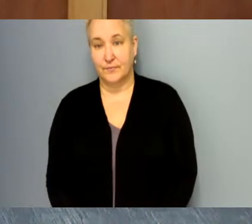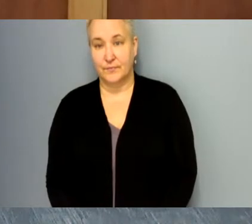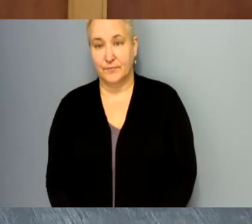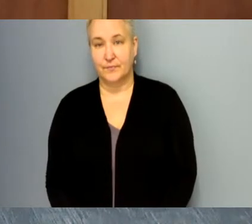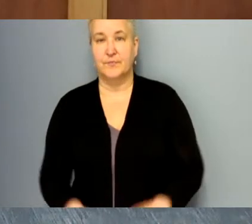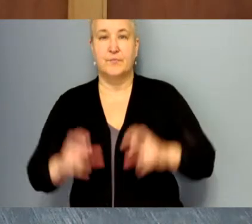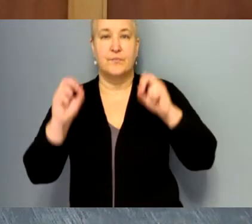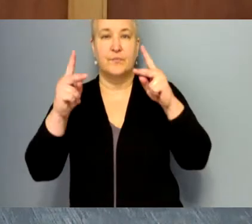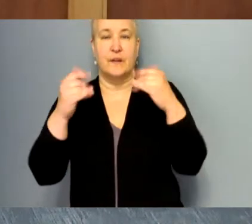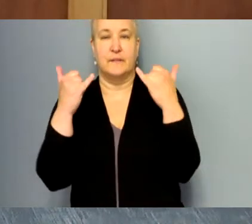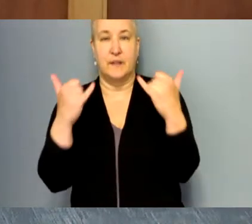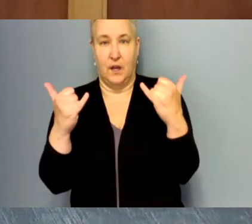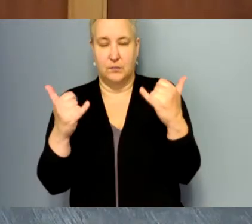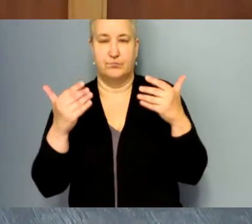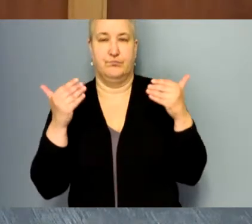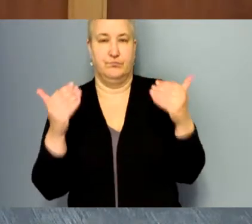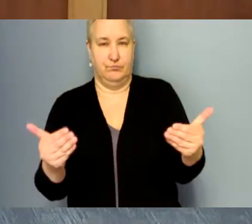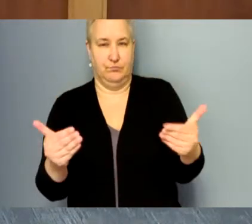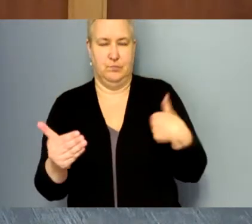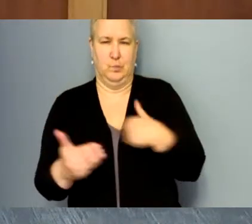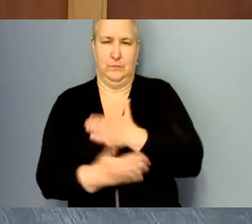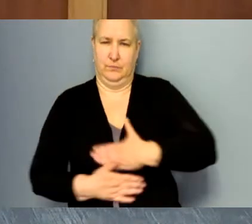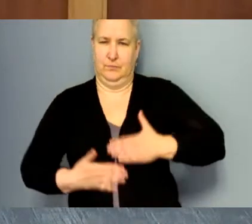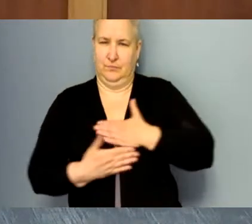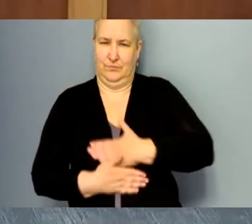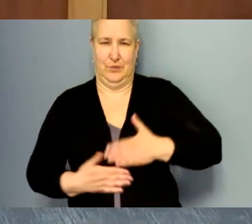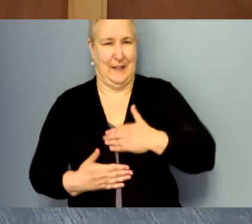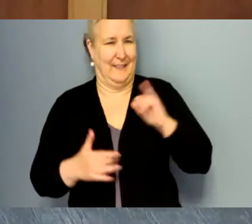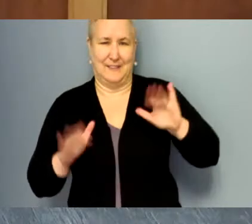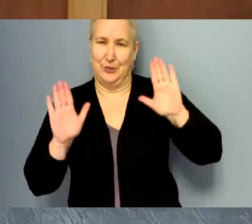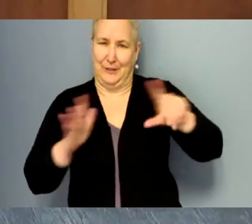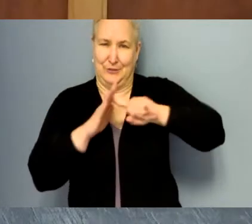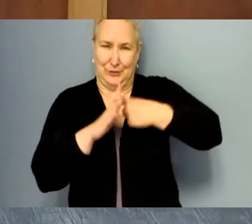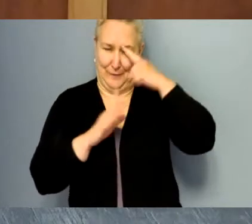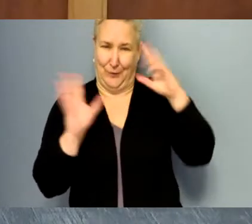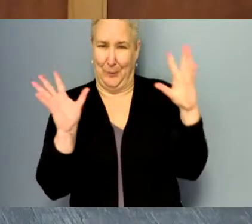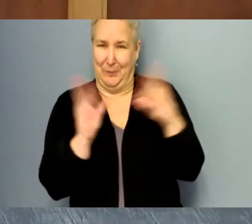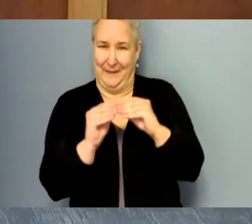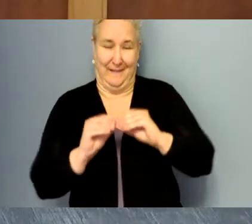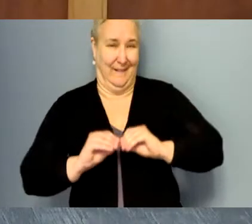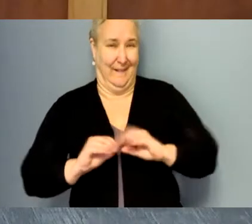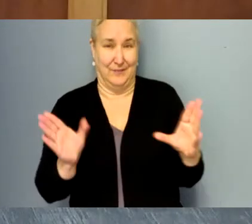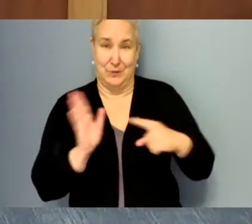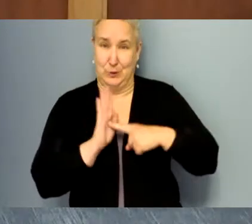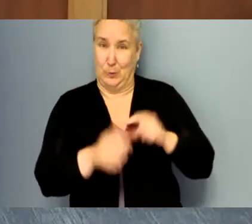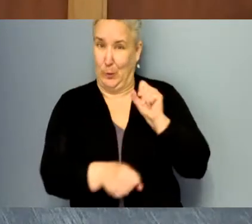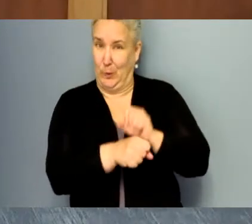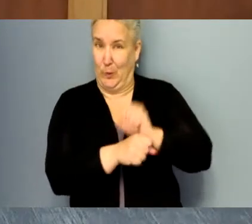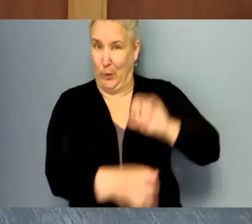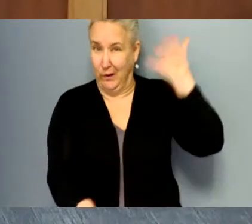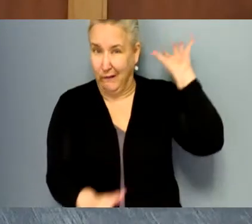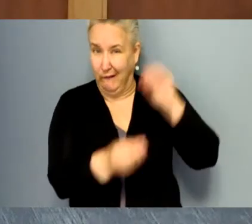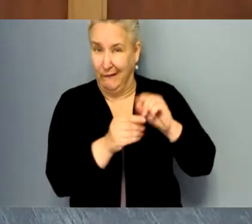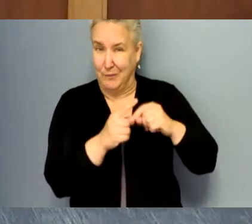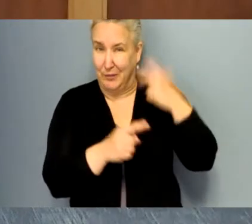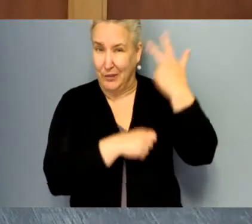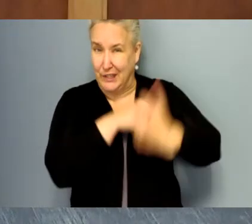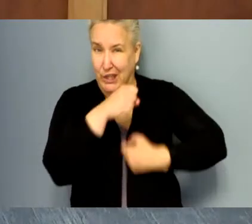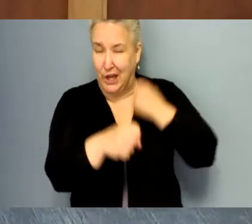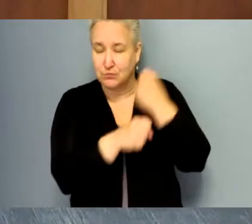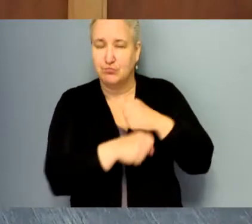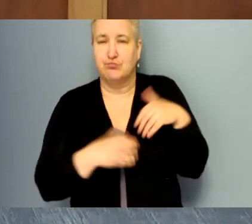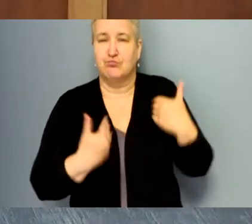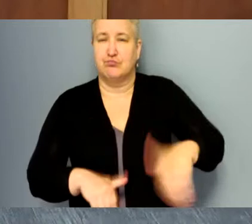All right, we're going to move forward. We really appreciate, this is a great way to start off a meeting, obviously showing the kind of work that's gone in over the past 3 years